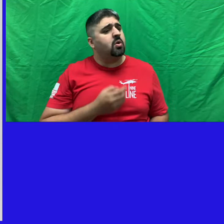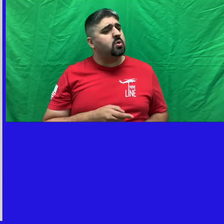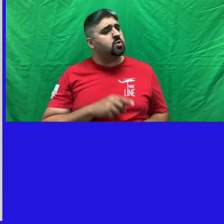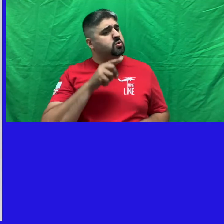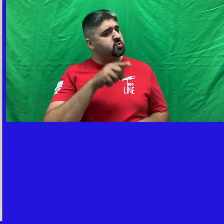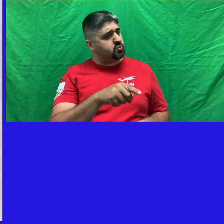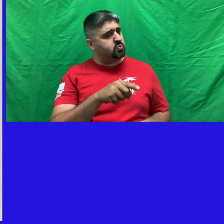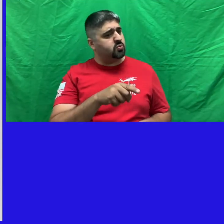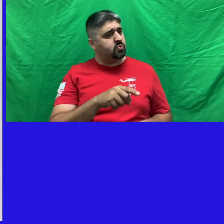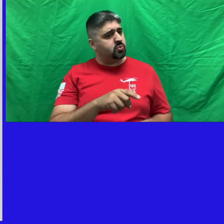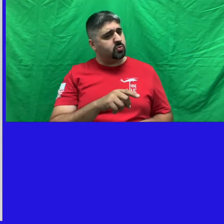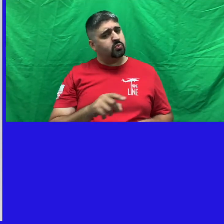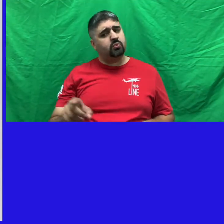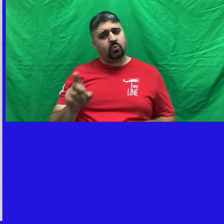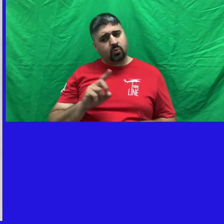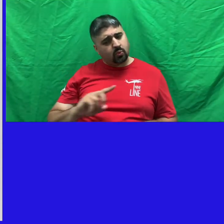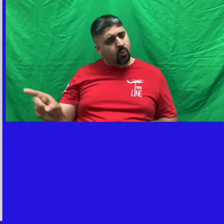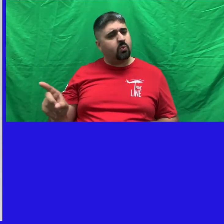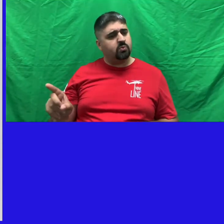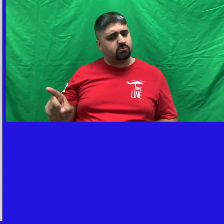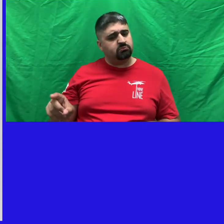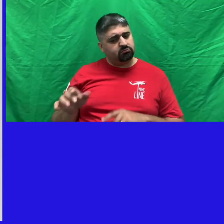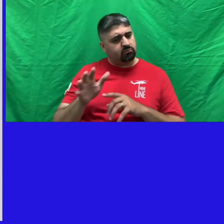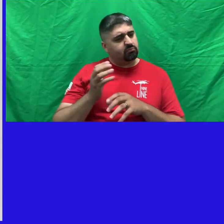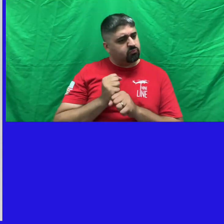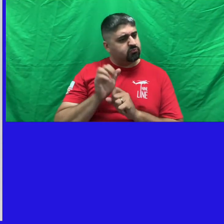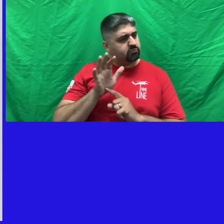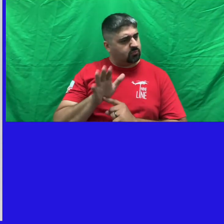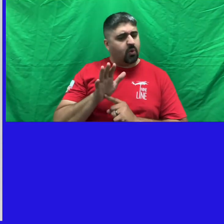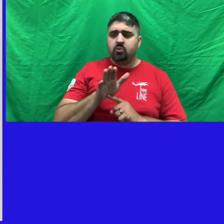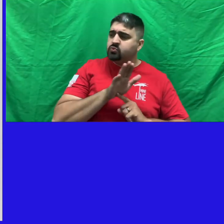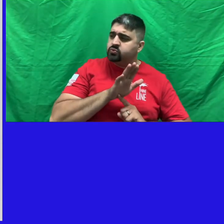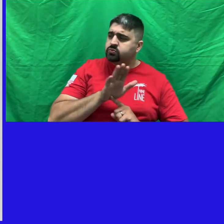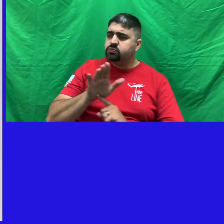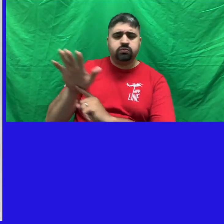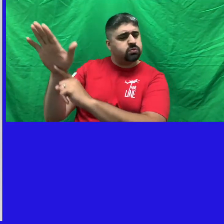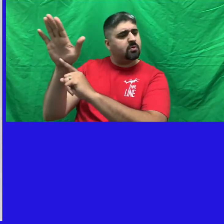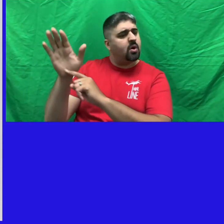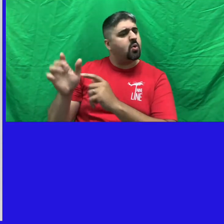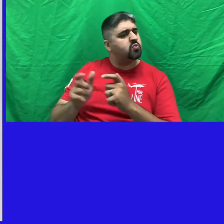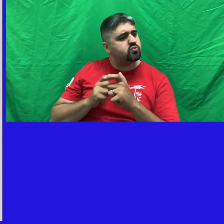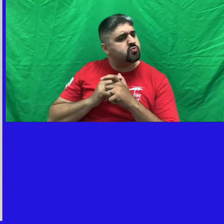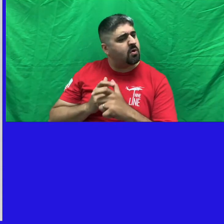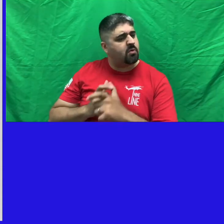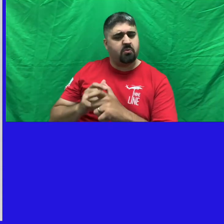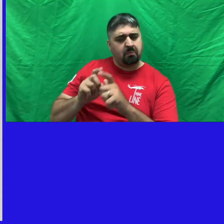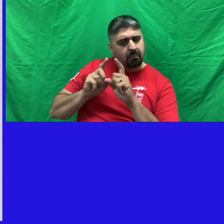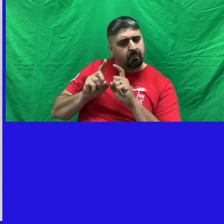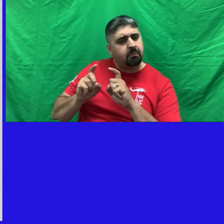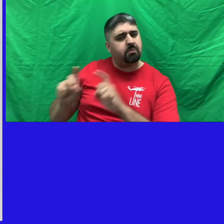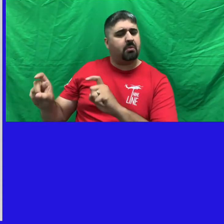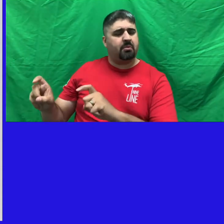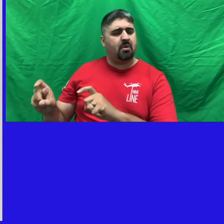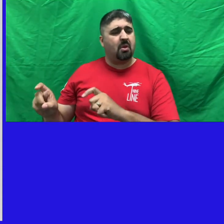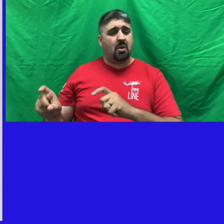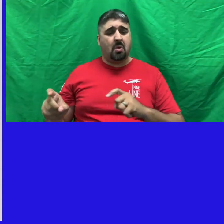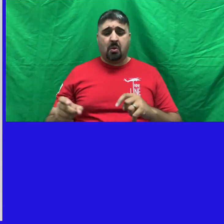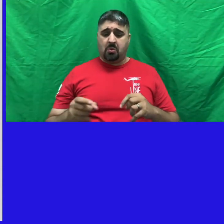Toad, said Frog, I will hold the ball of string. You hold the kite and